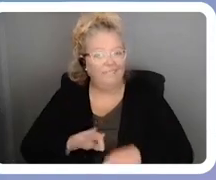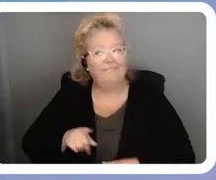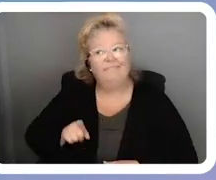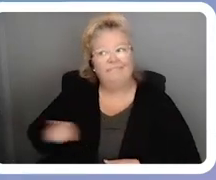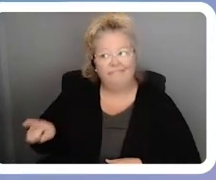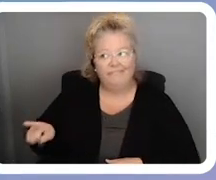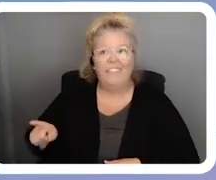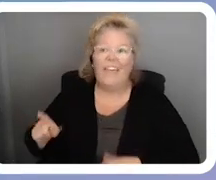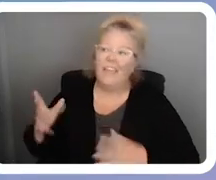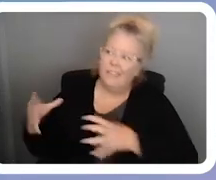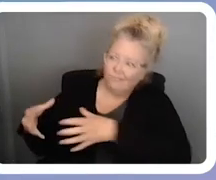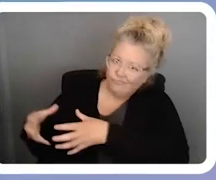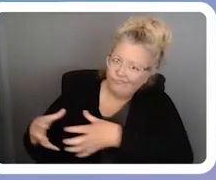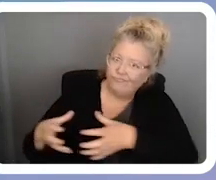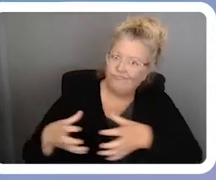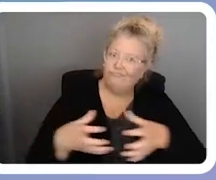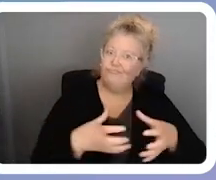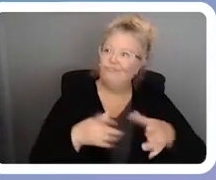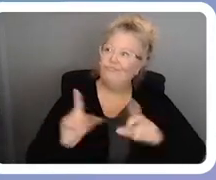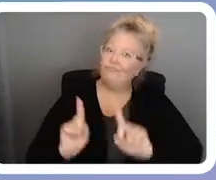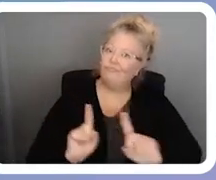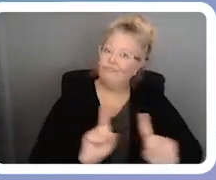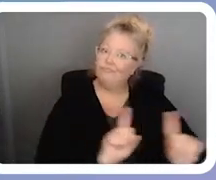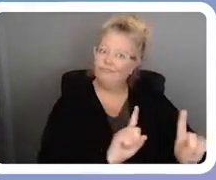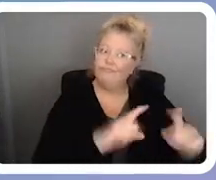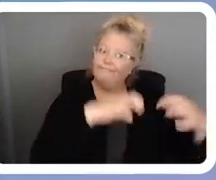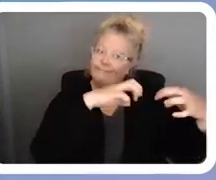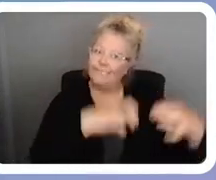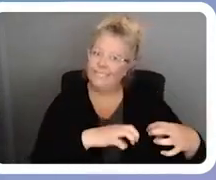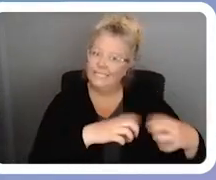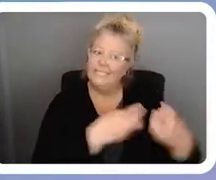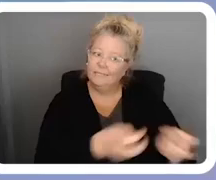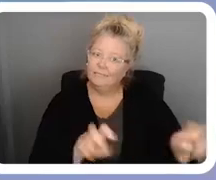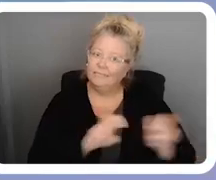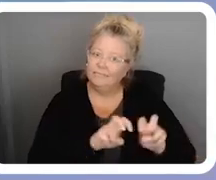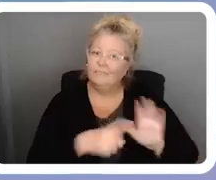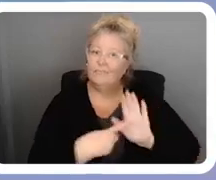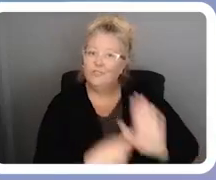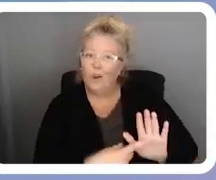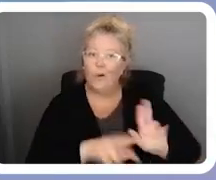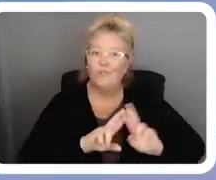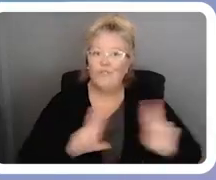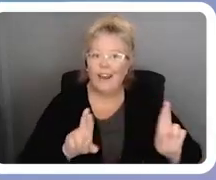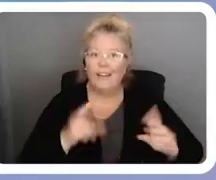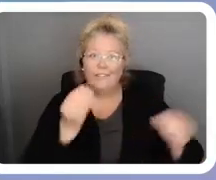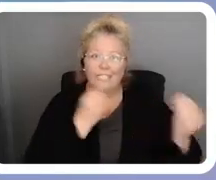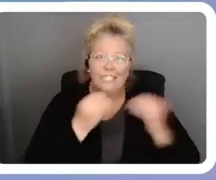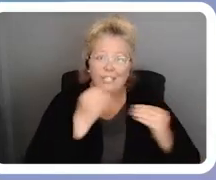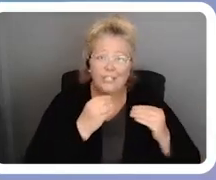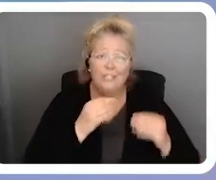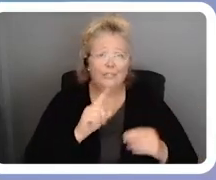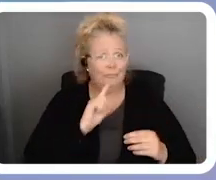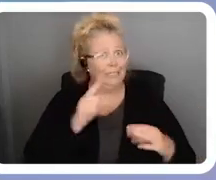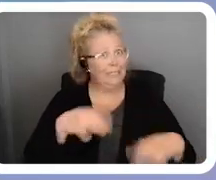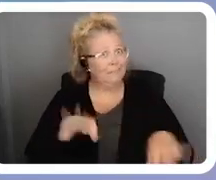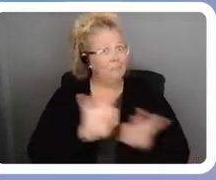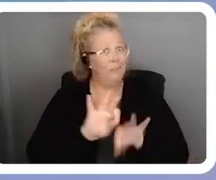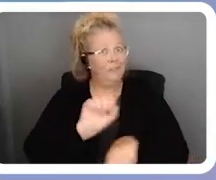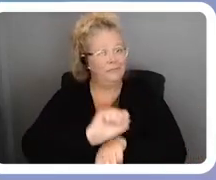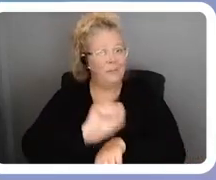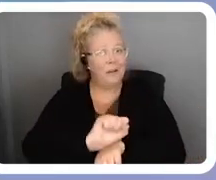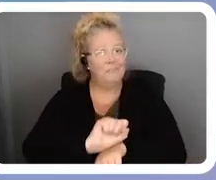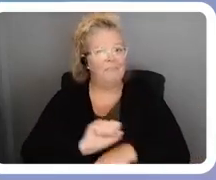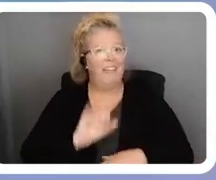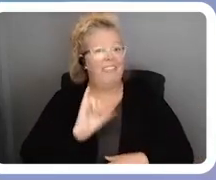out, take them to the correct seat, get them all ready for their dinner. And you know, just the